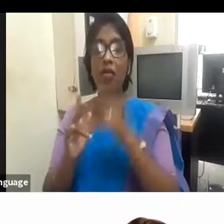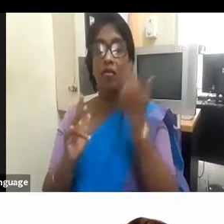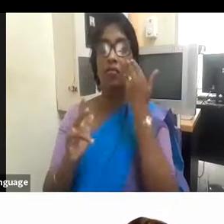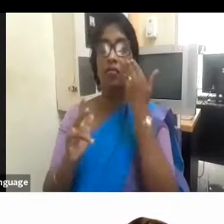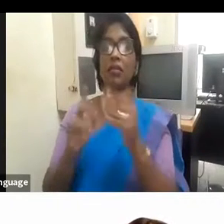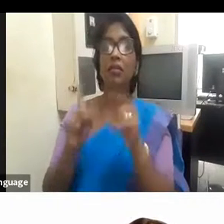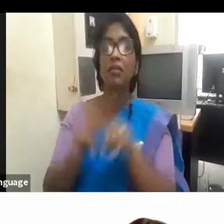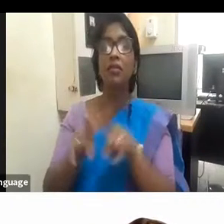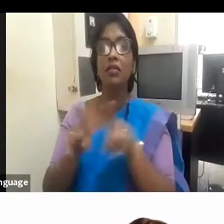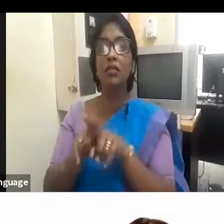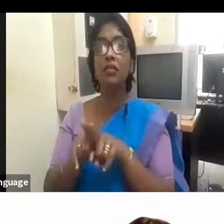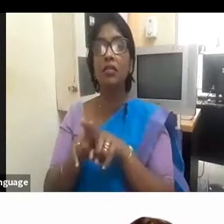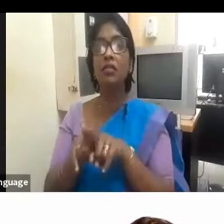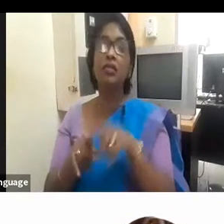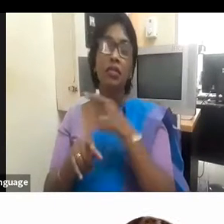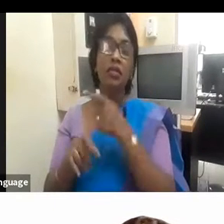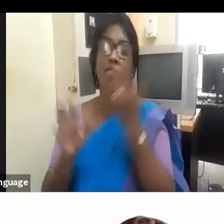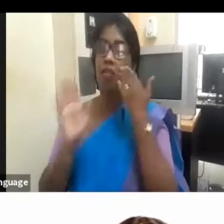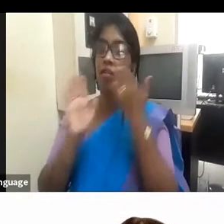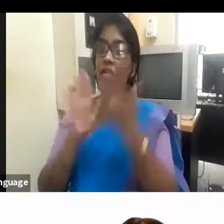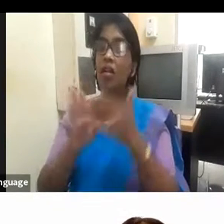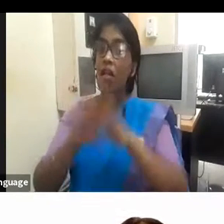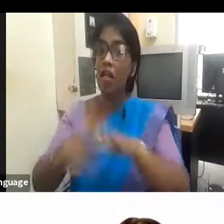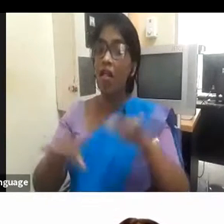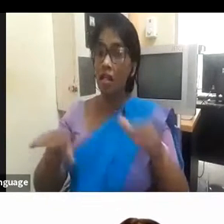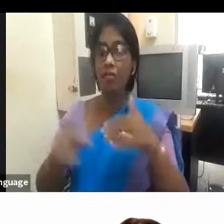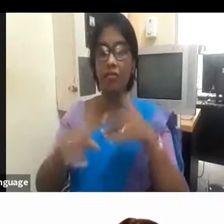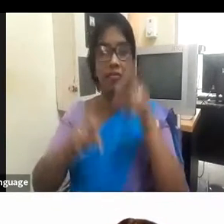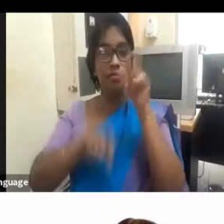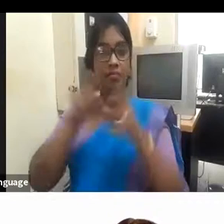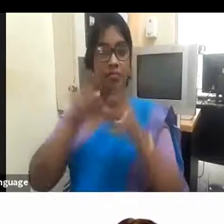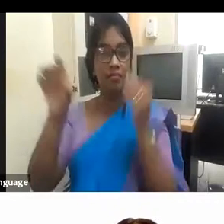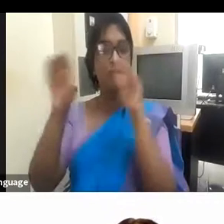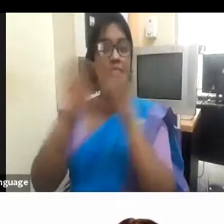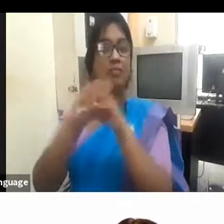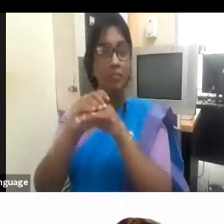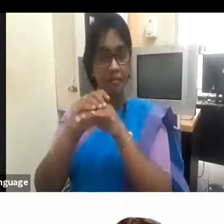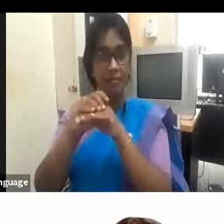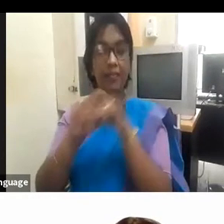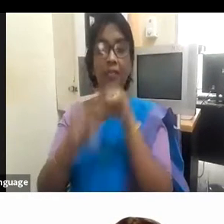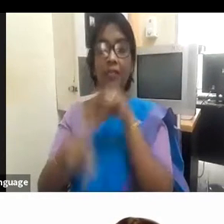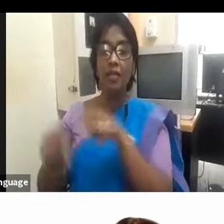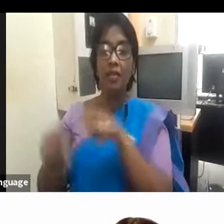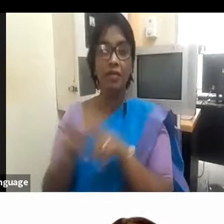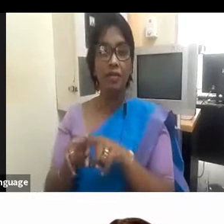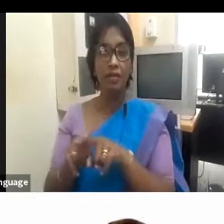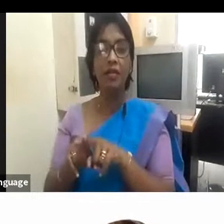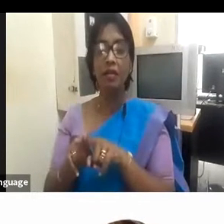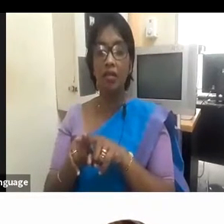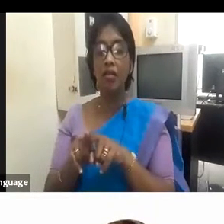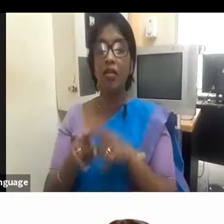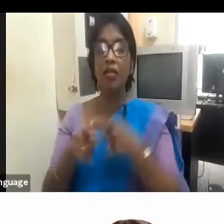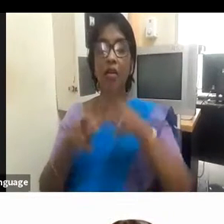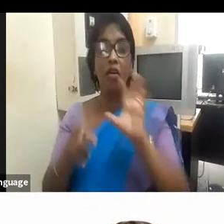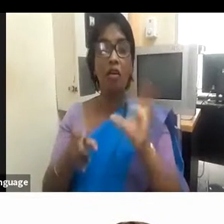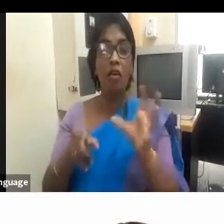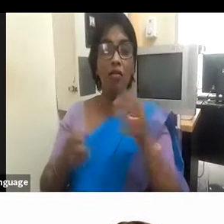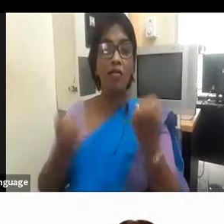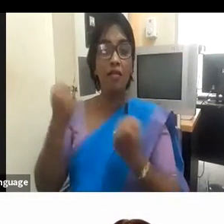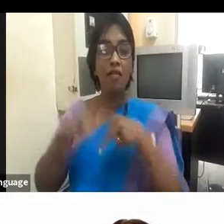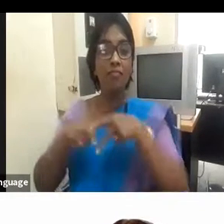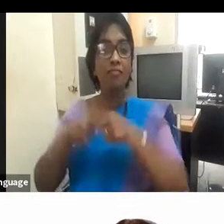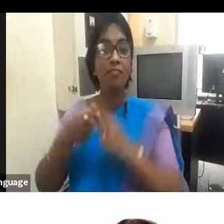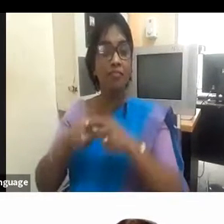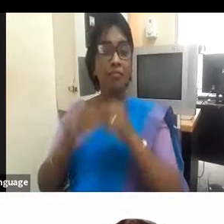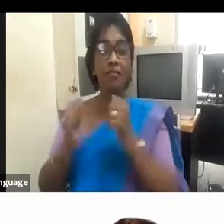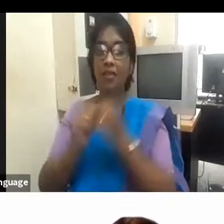students to develop in automobile technology. We have been anyway, we